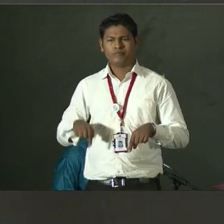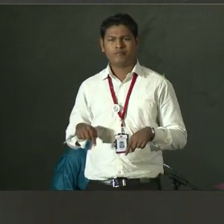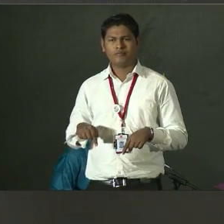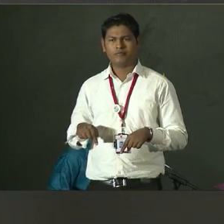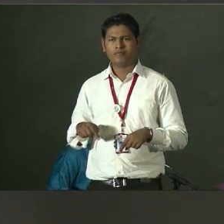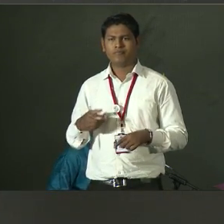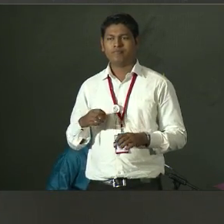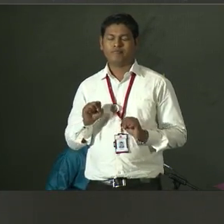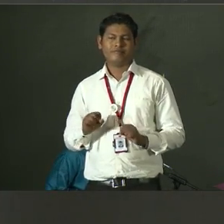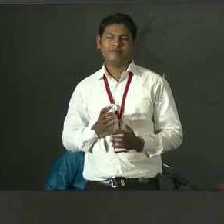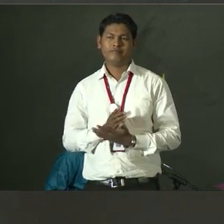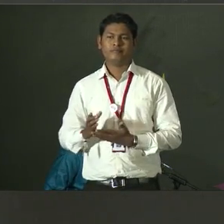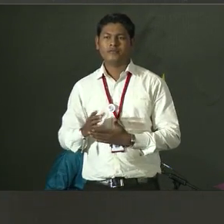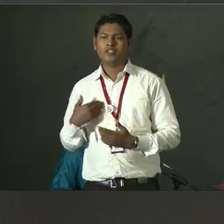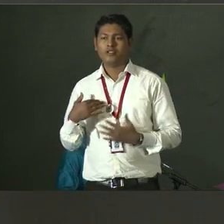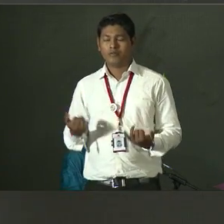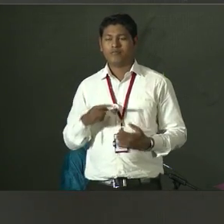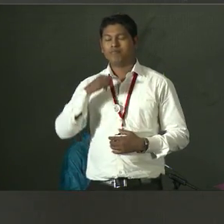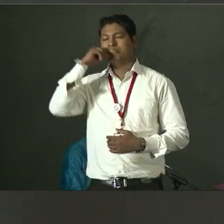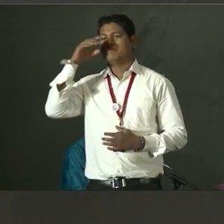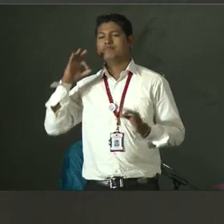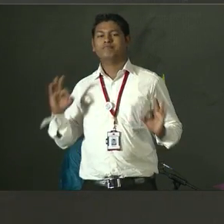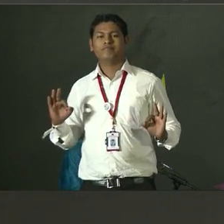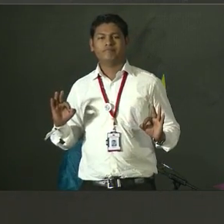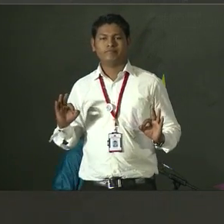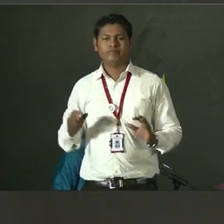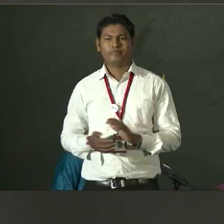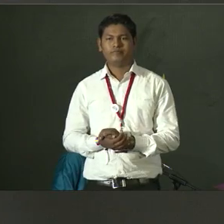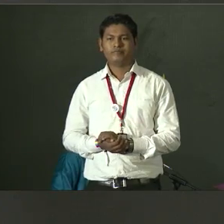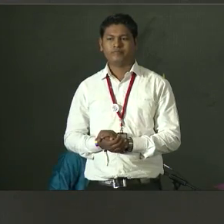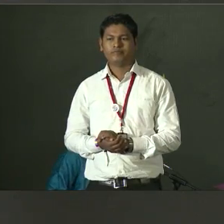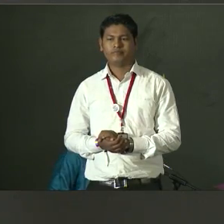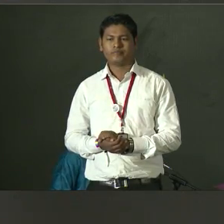It's a humble statement, but also a proud moment for me to say that